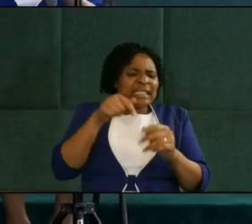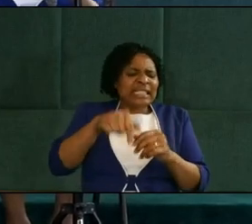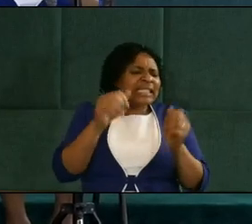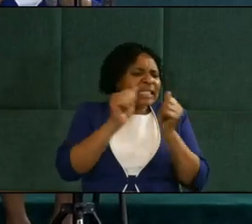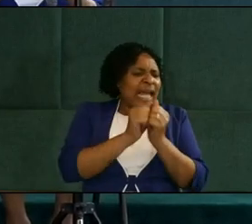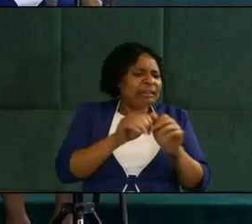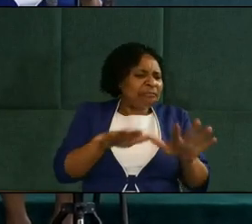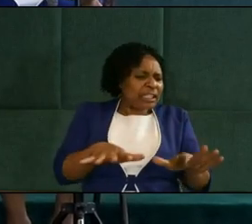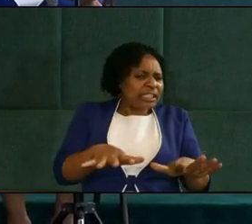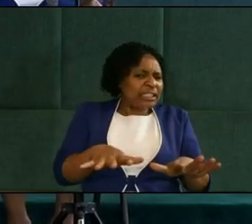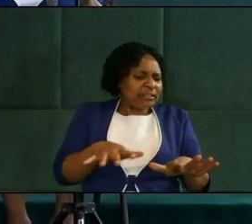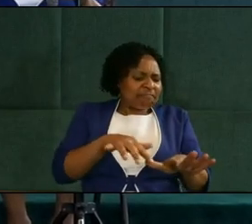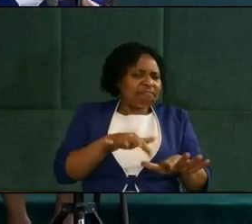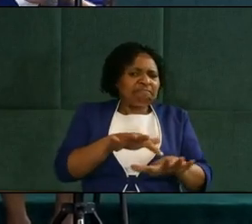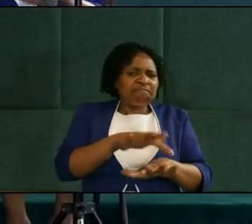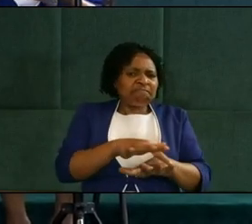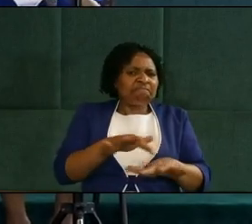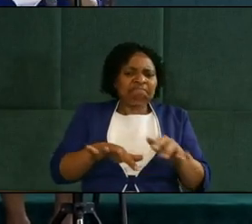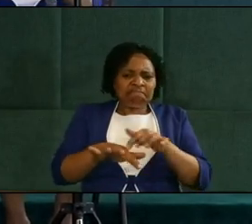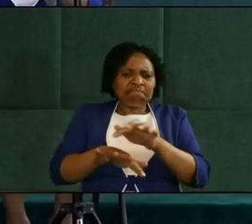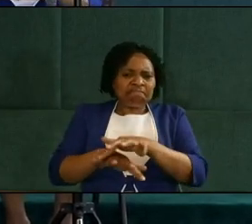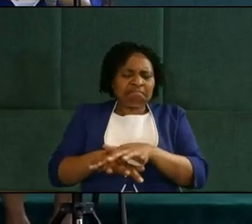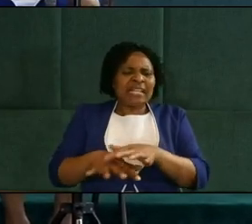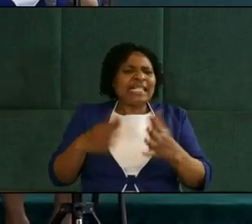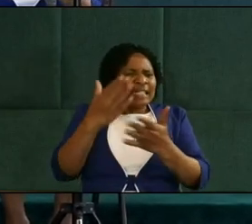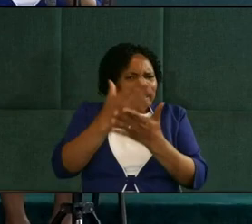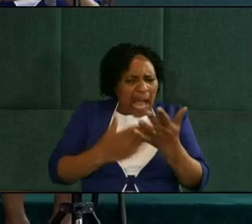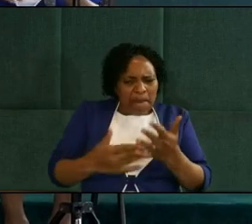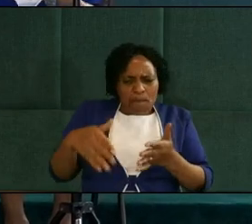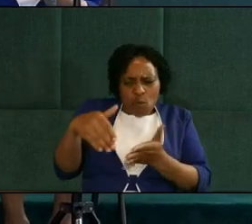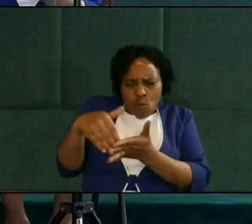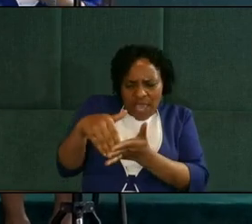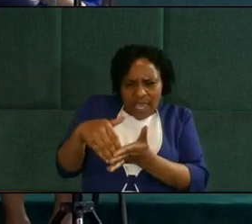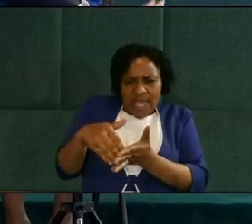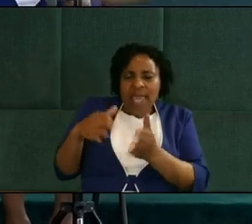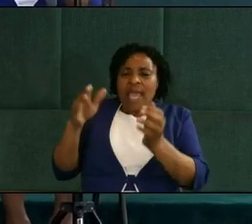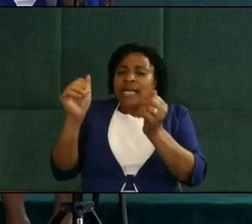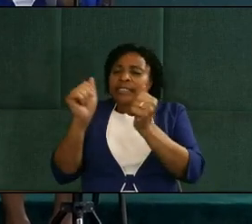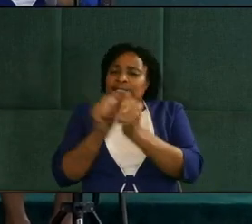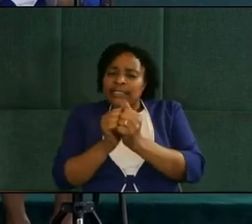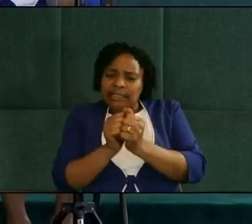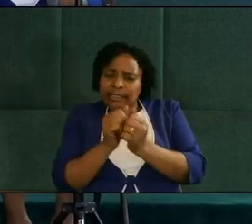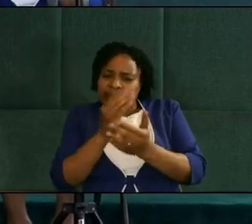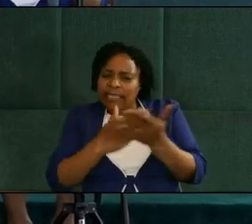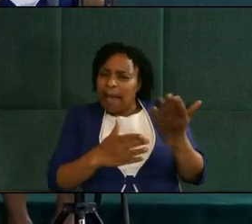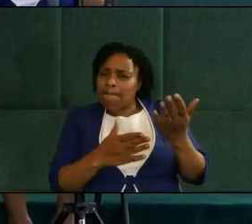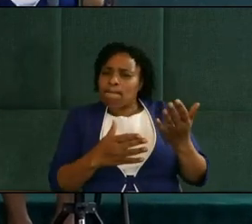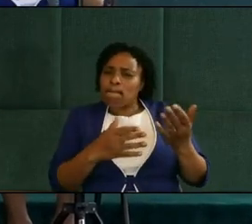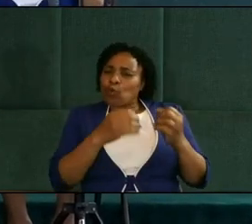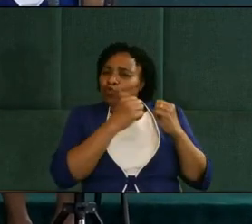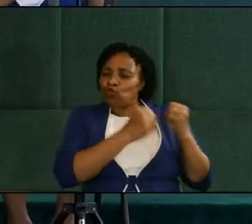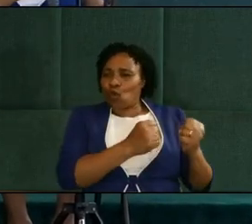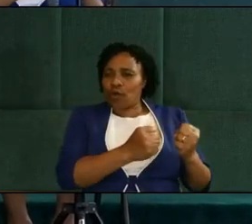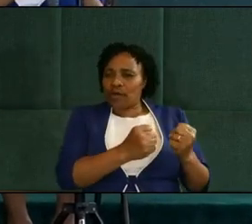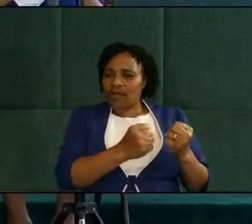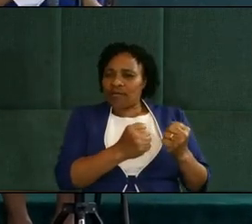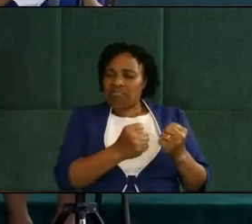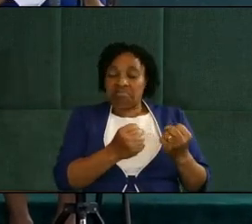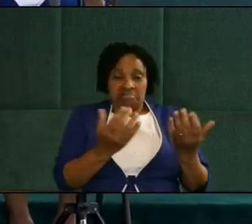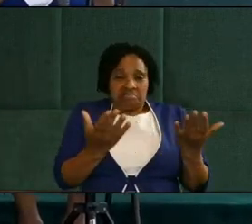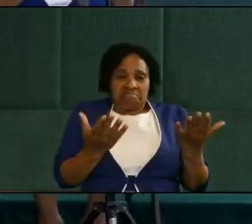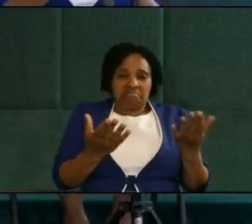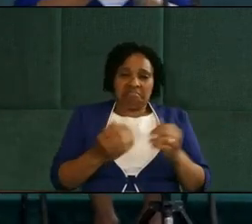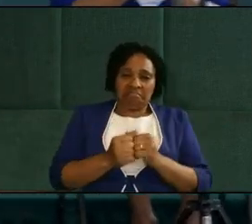be strong and some will be fragile, which means 10 different countries came out of Rome. Some of them